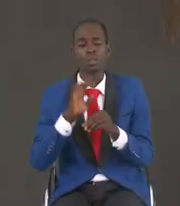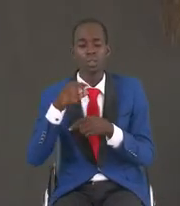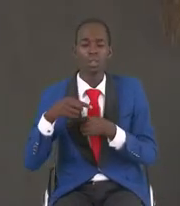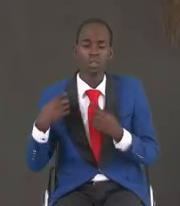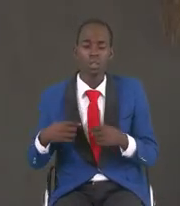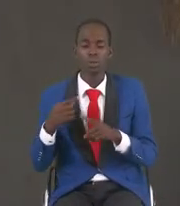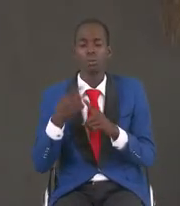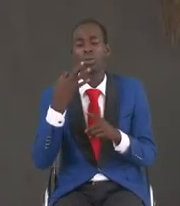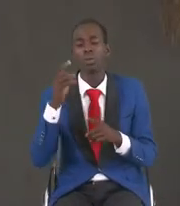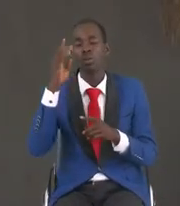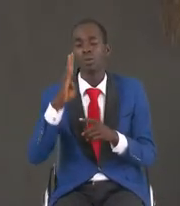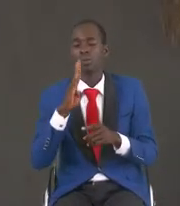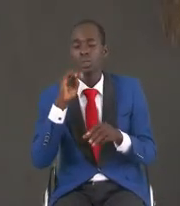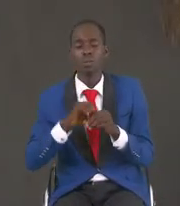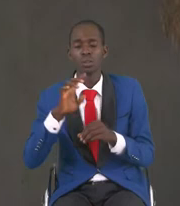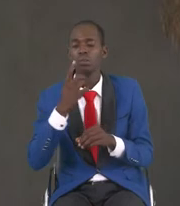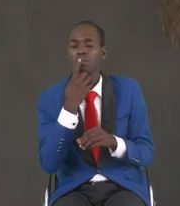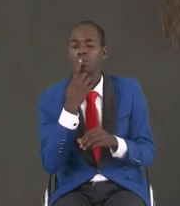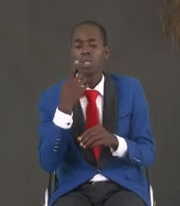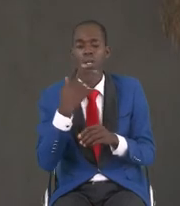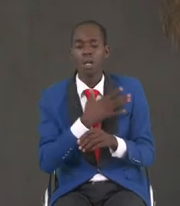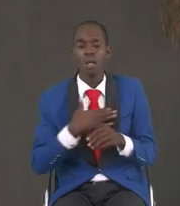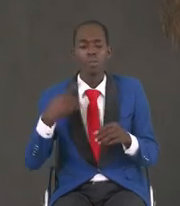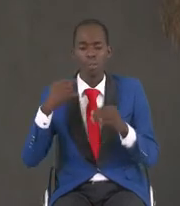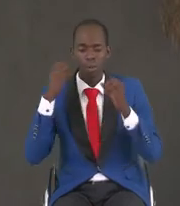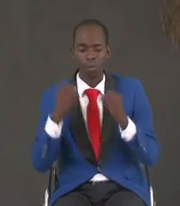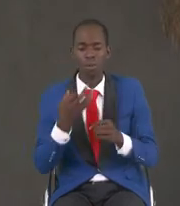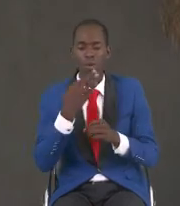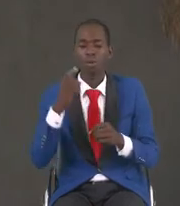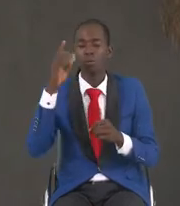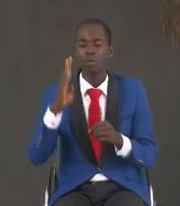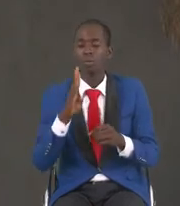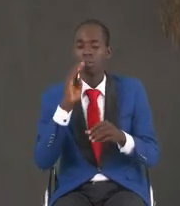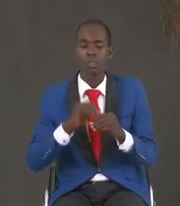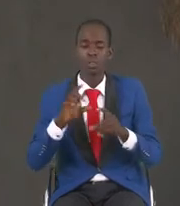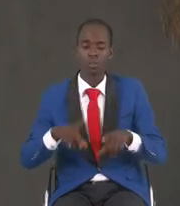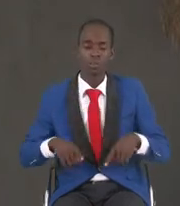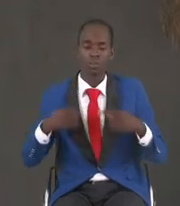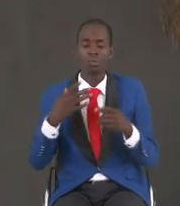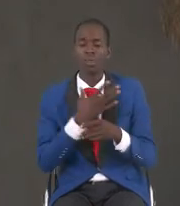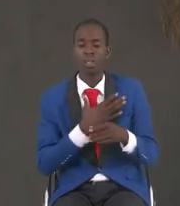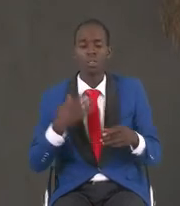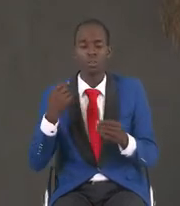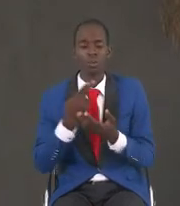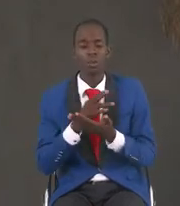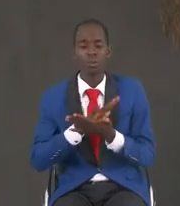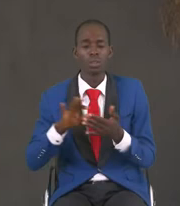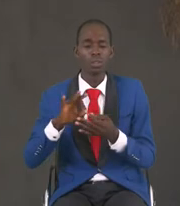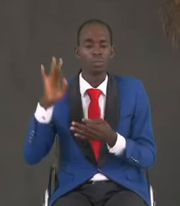of God be in your mouth. And the power of God be in your life. And the Holy Spirit envelop